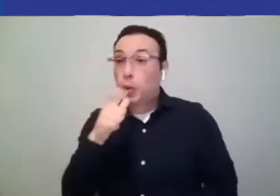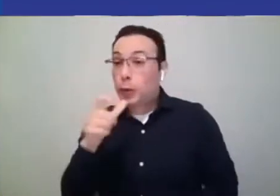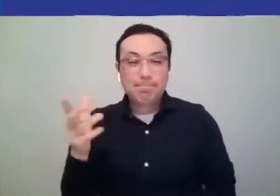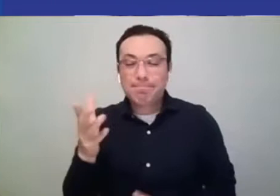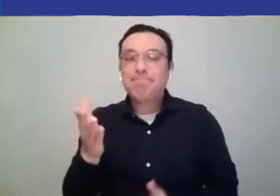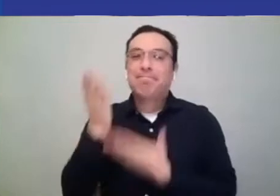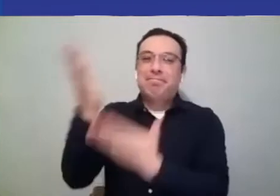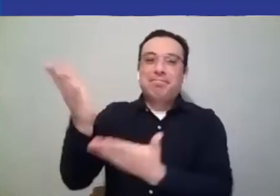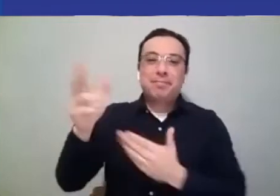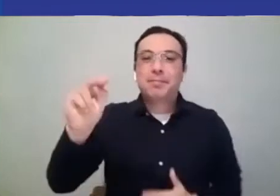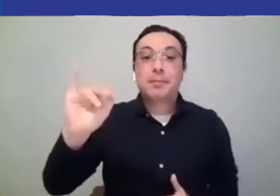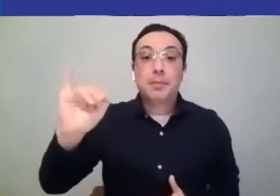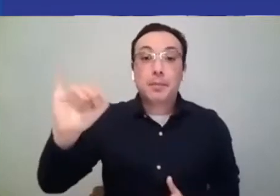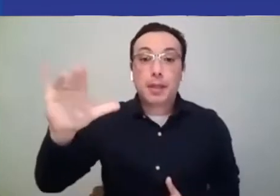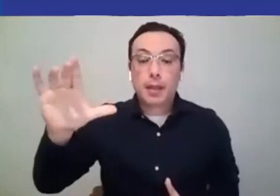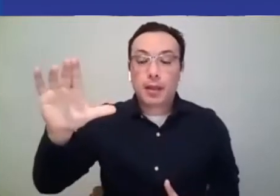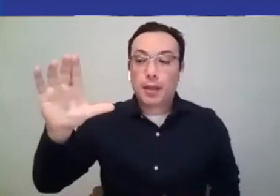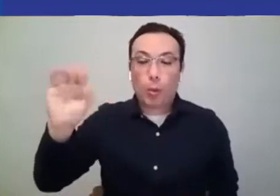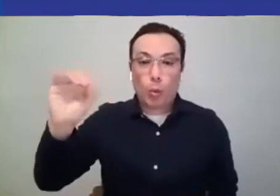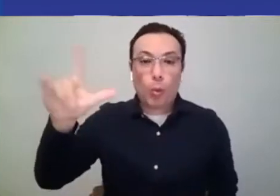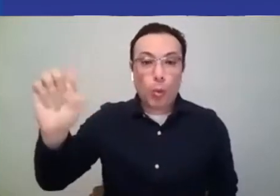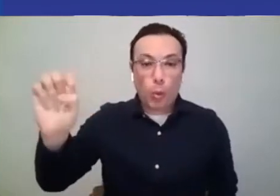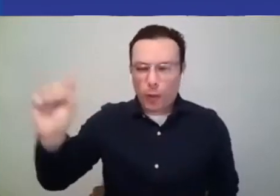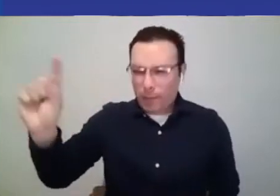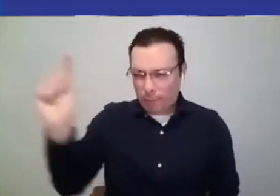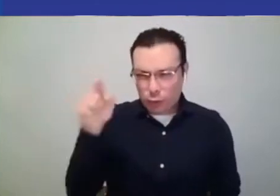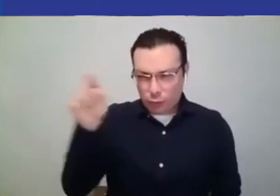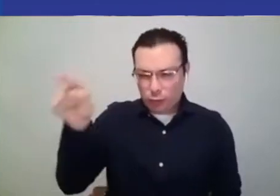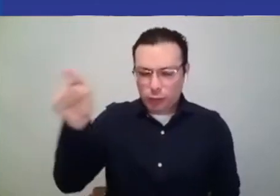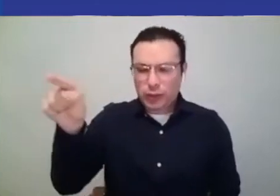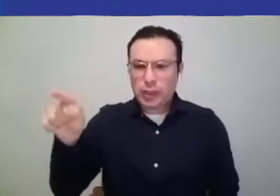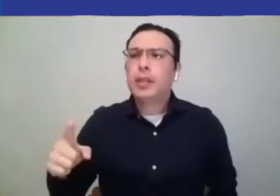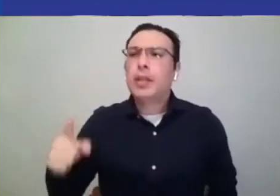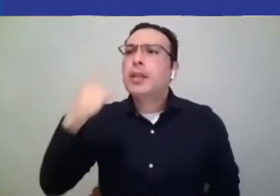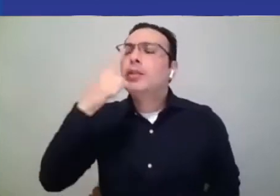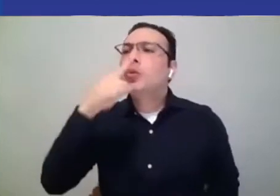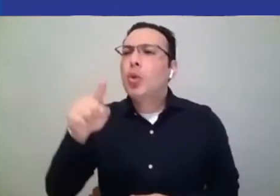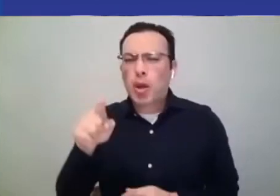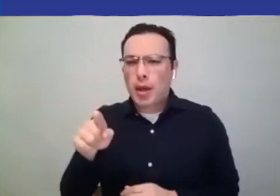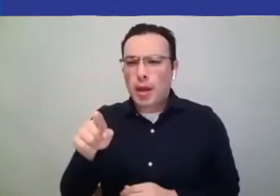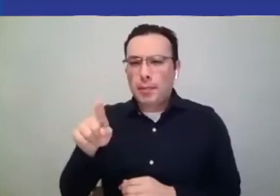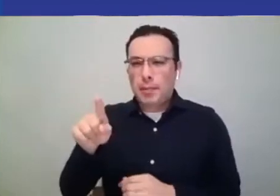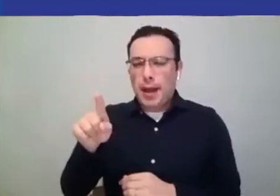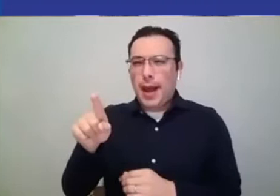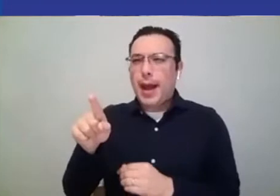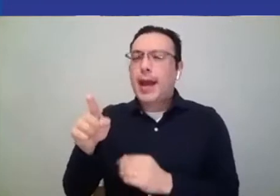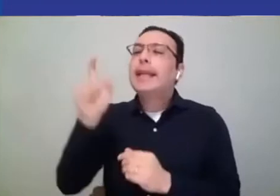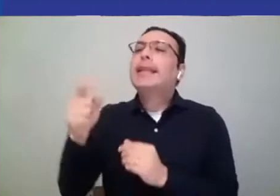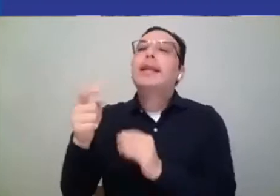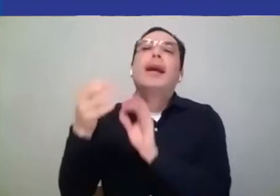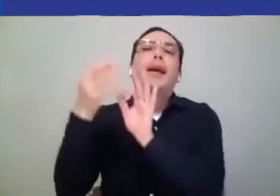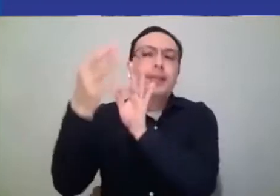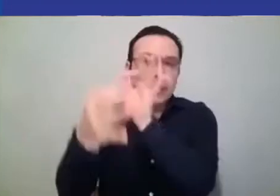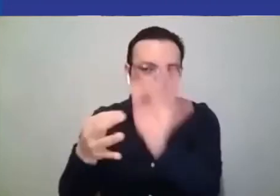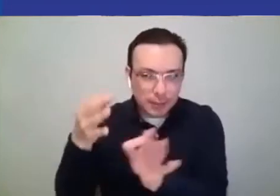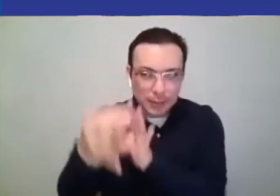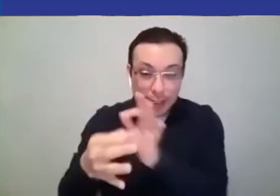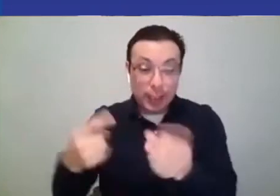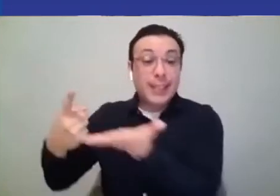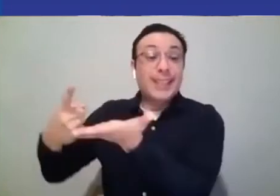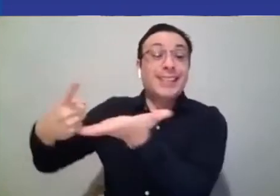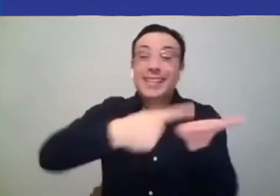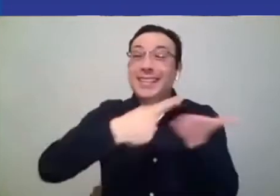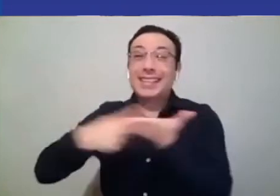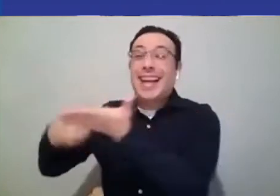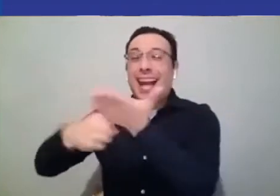your way first. And the question is, let's start with a definitional